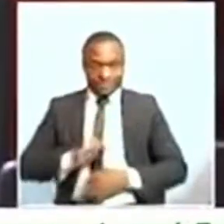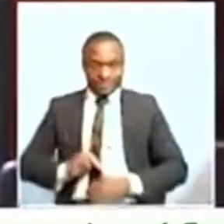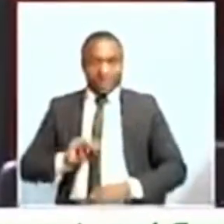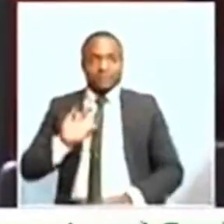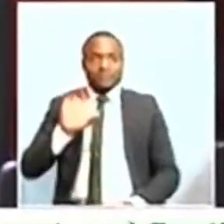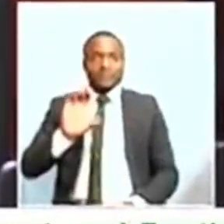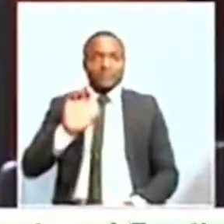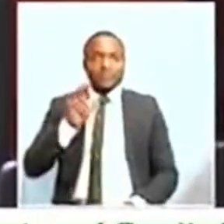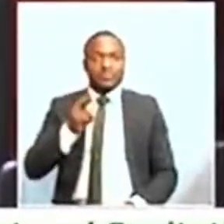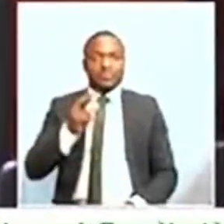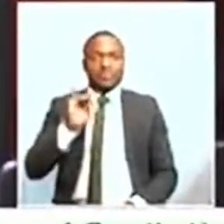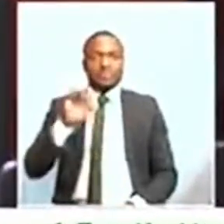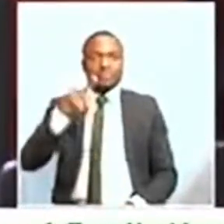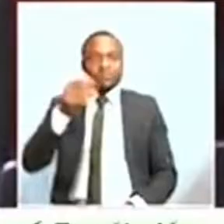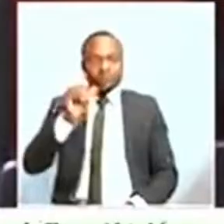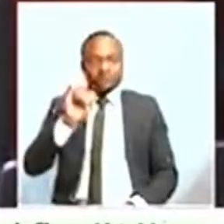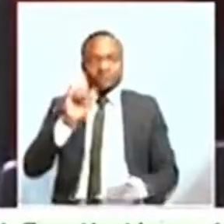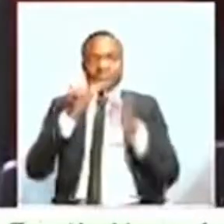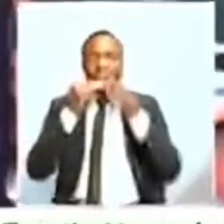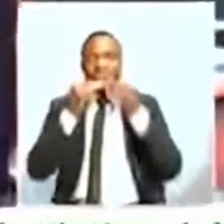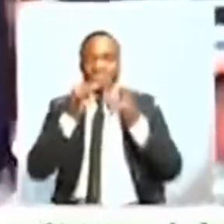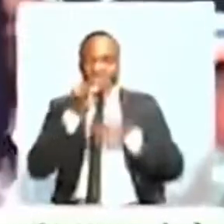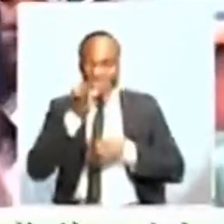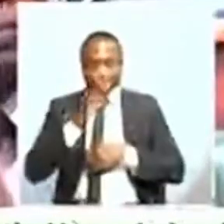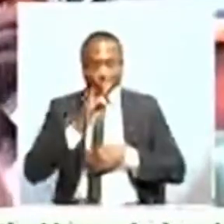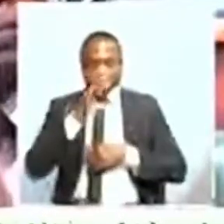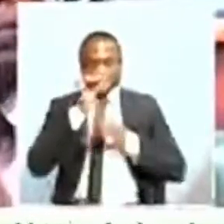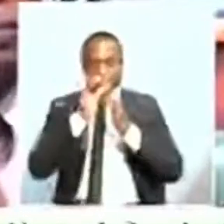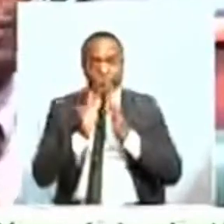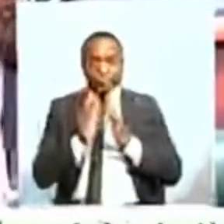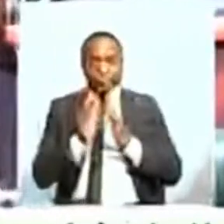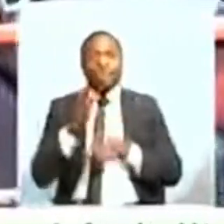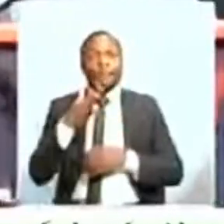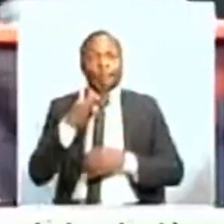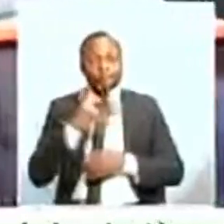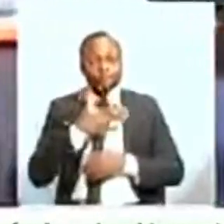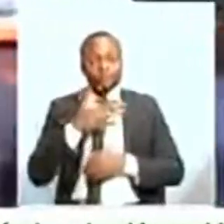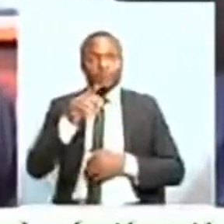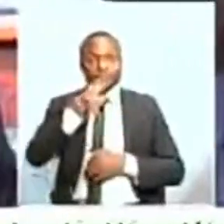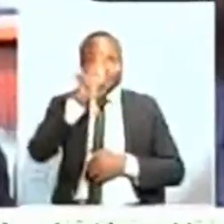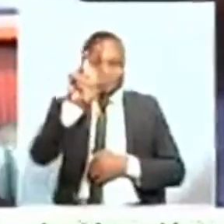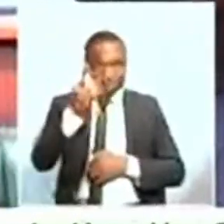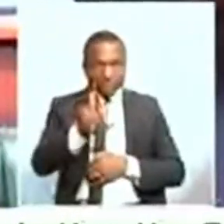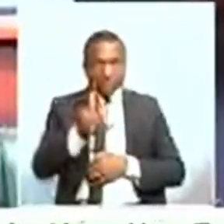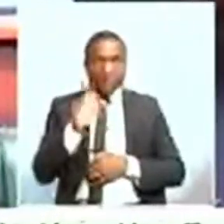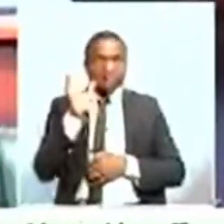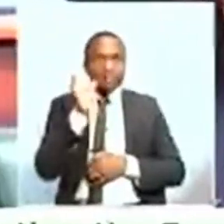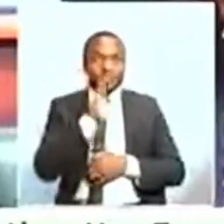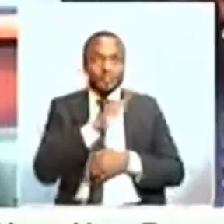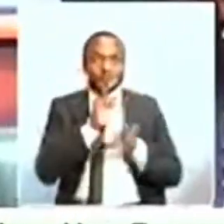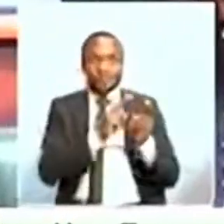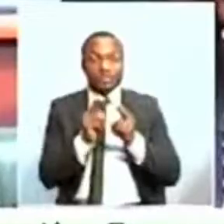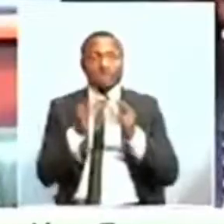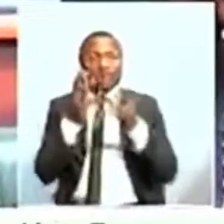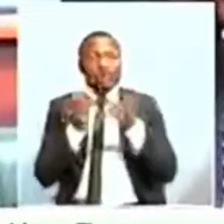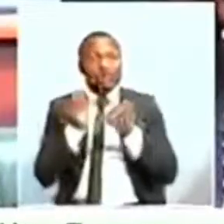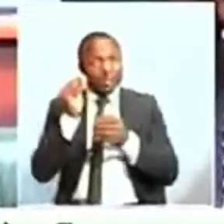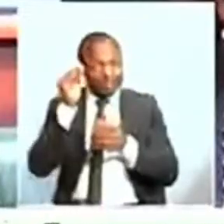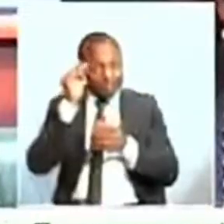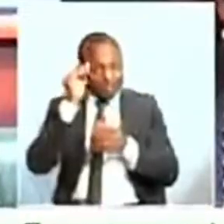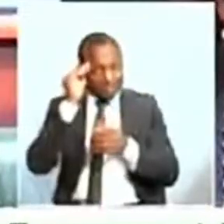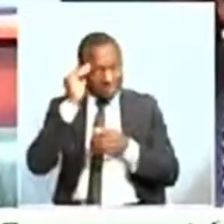Chipiri. Thank you, Madam Speaker. Actually, my question has been answered. I wanted to find